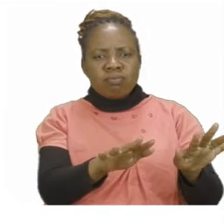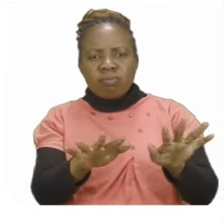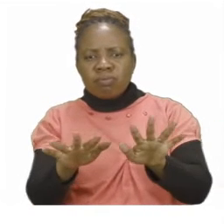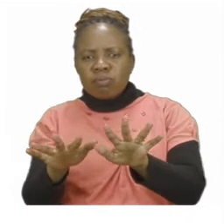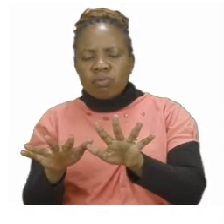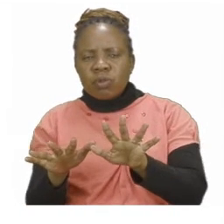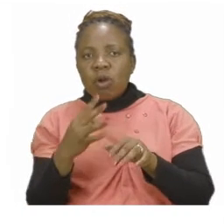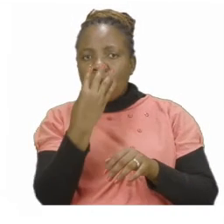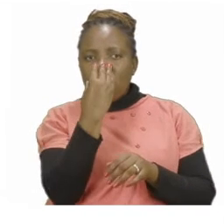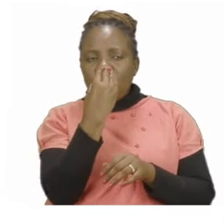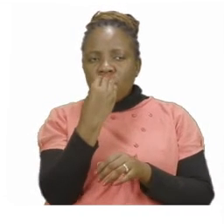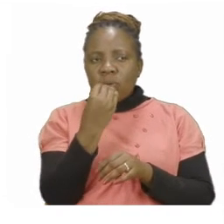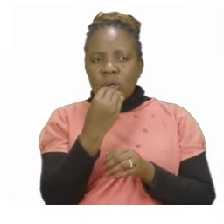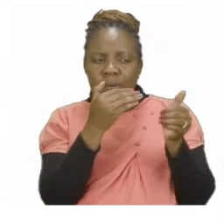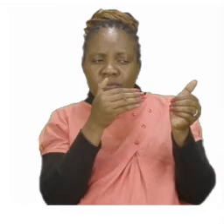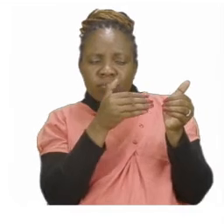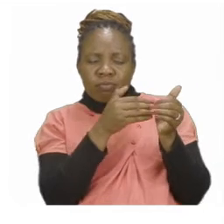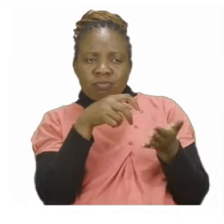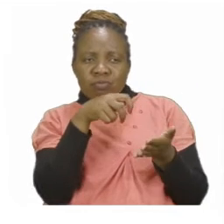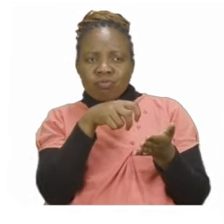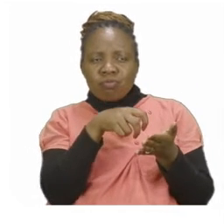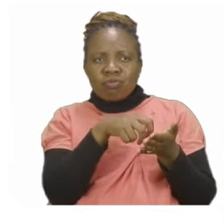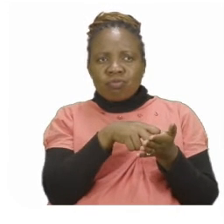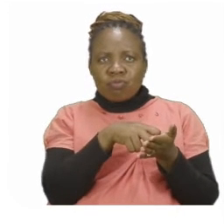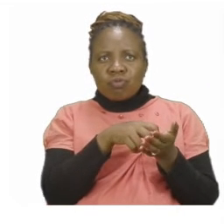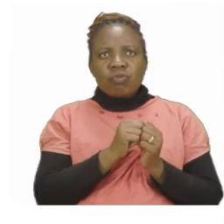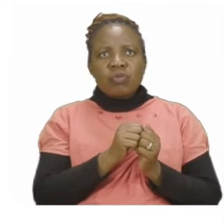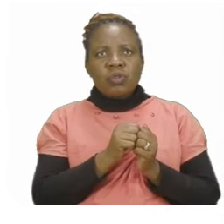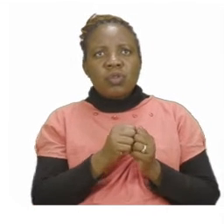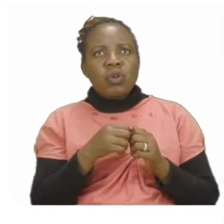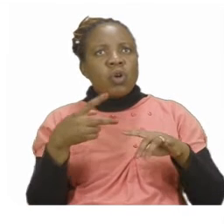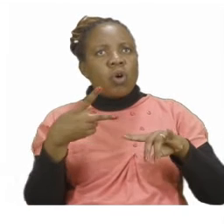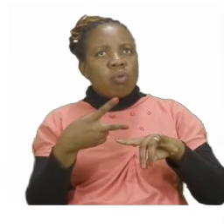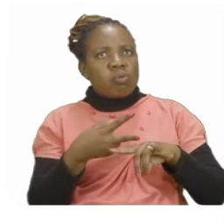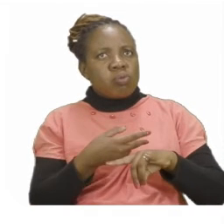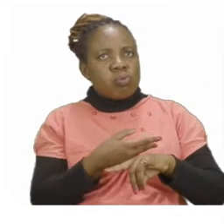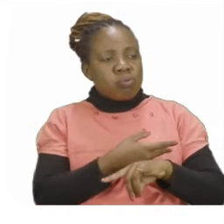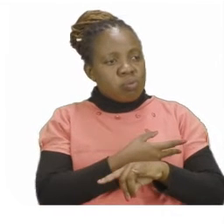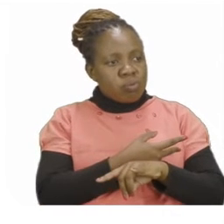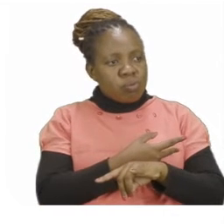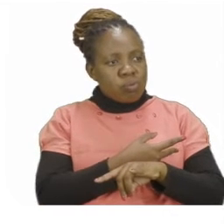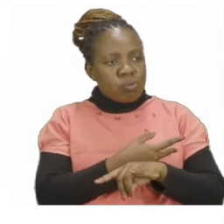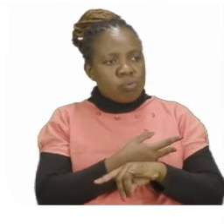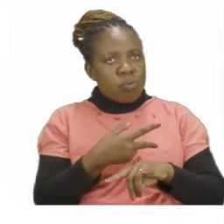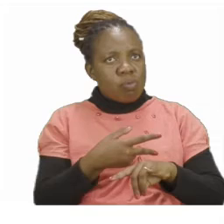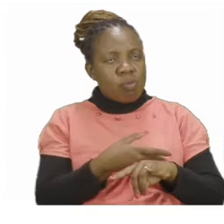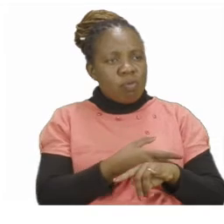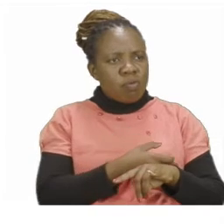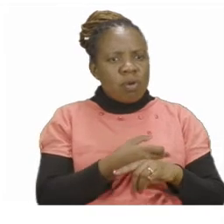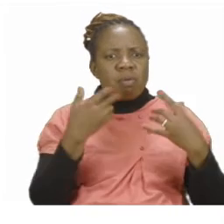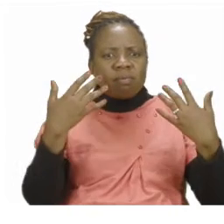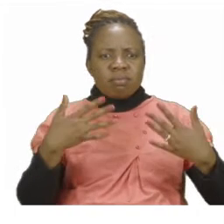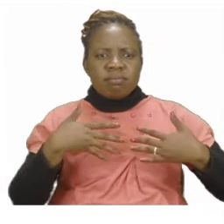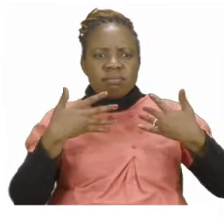corner. All the sheep bleated happily as they had fresh grass while